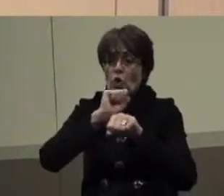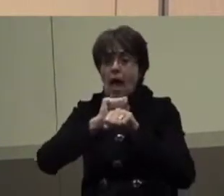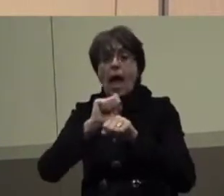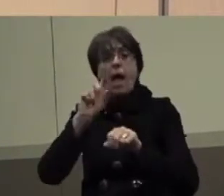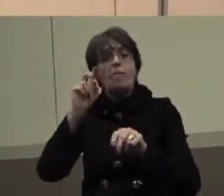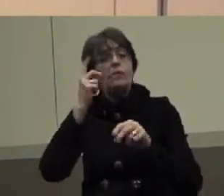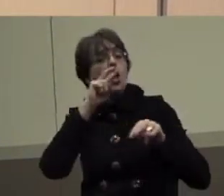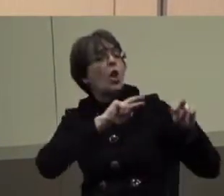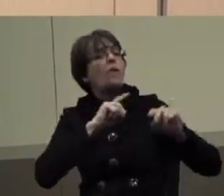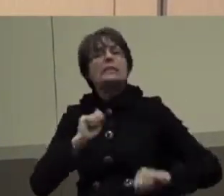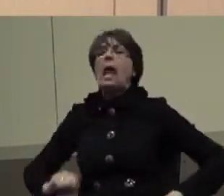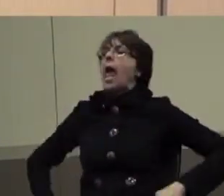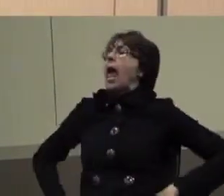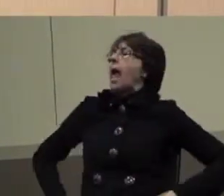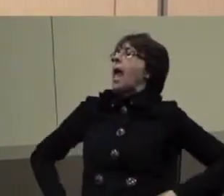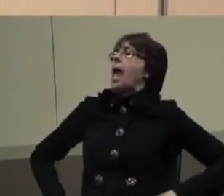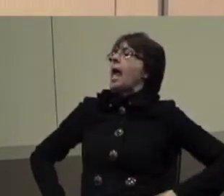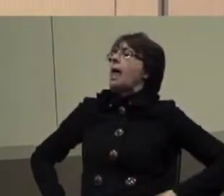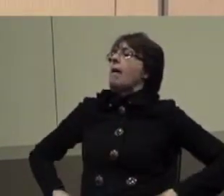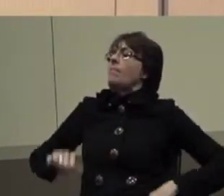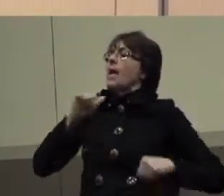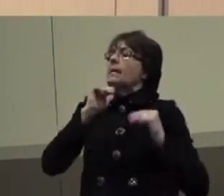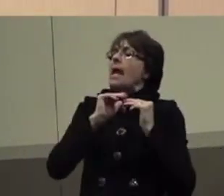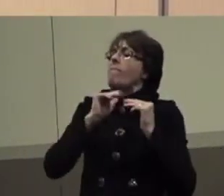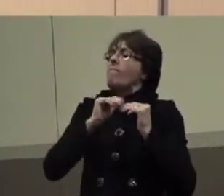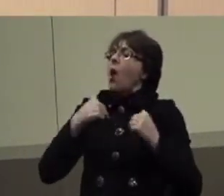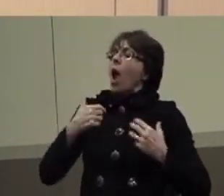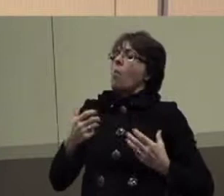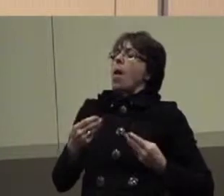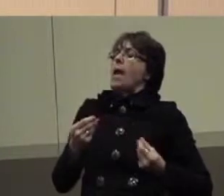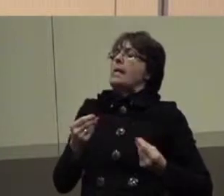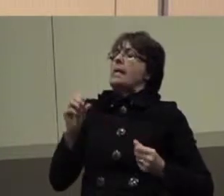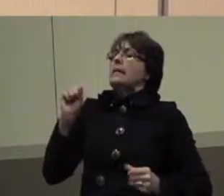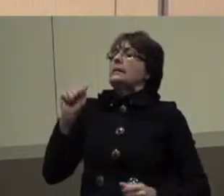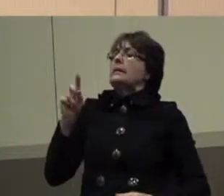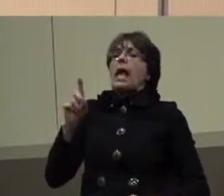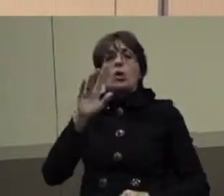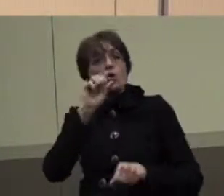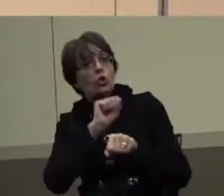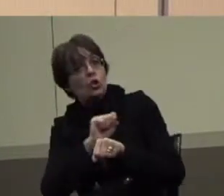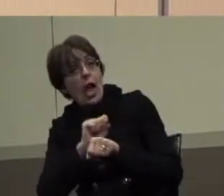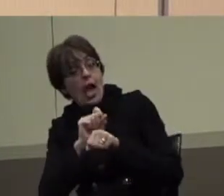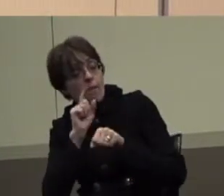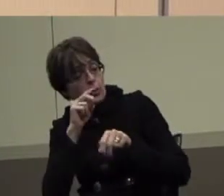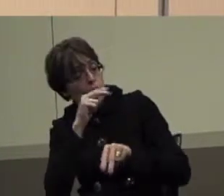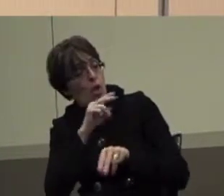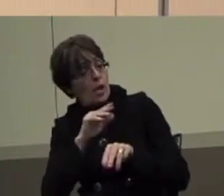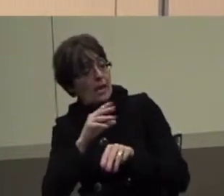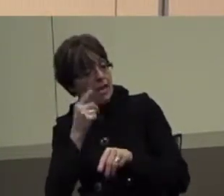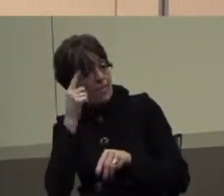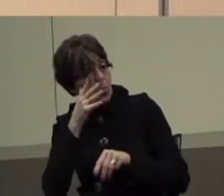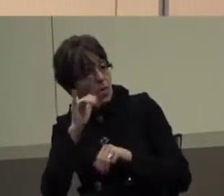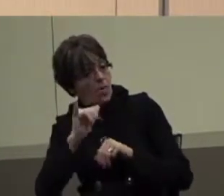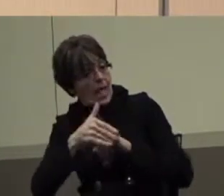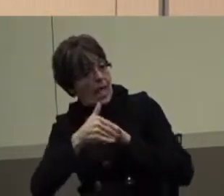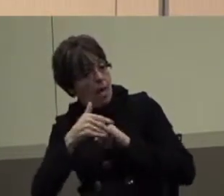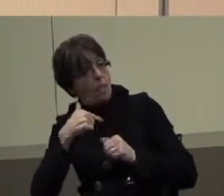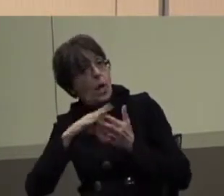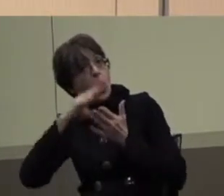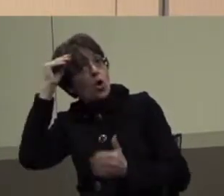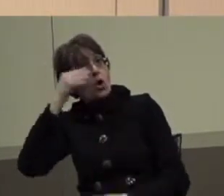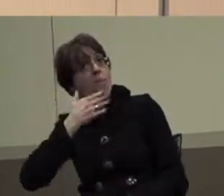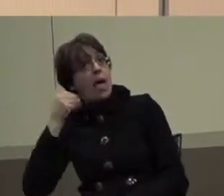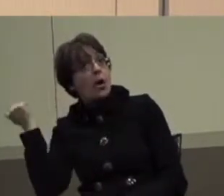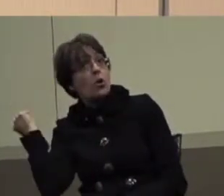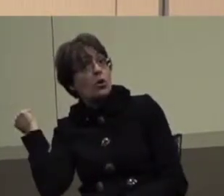go, hey, that's not fair, I want some sand. Your job is to look at that and think, would that help me be a better learner? And